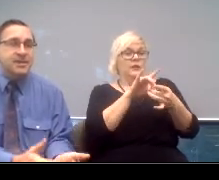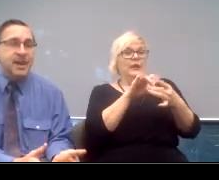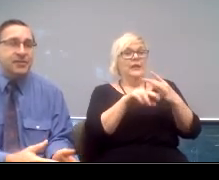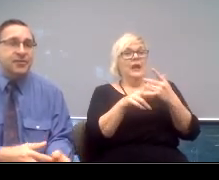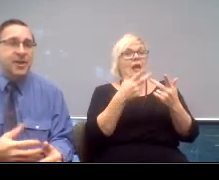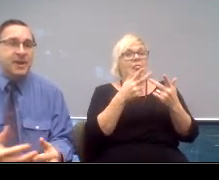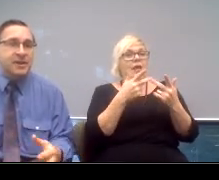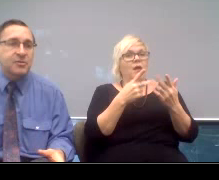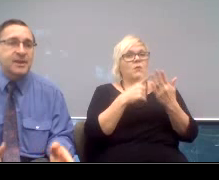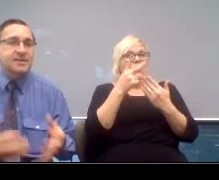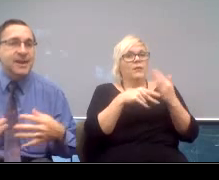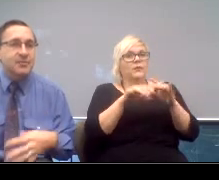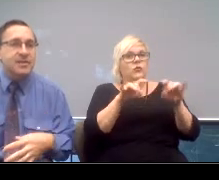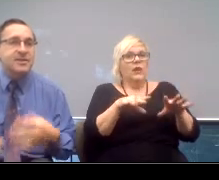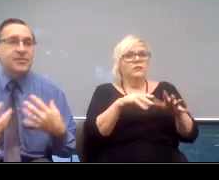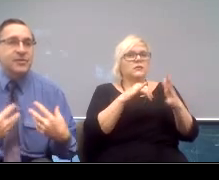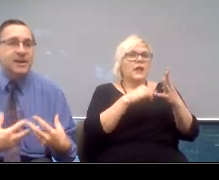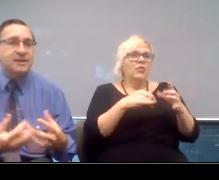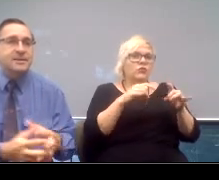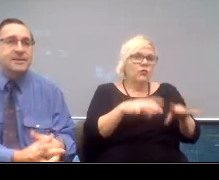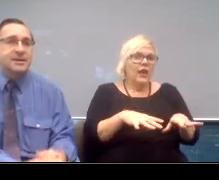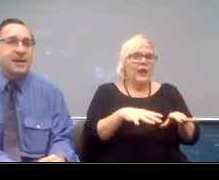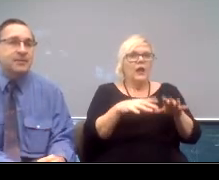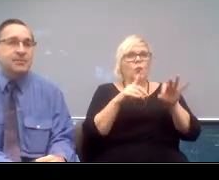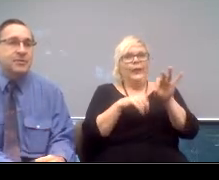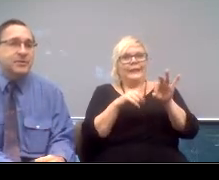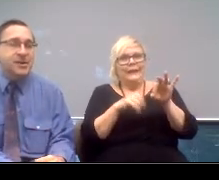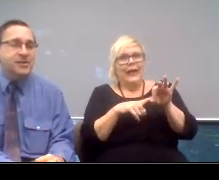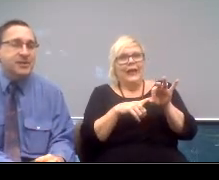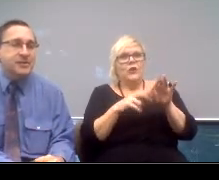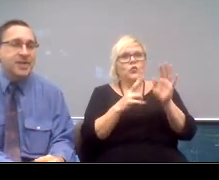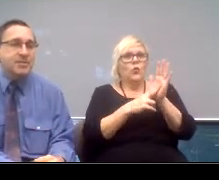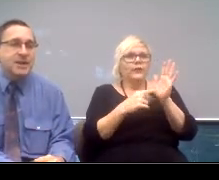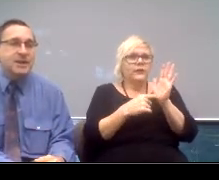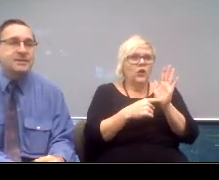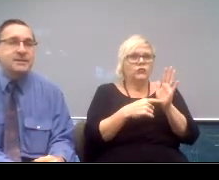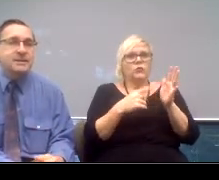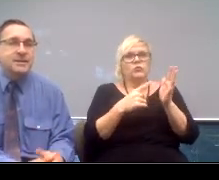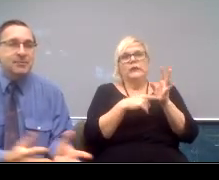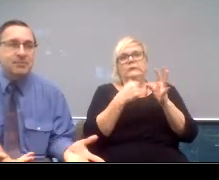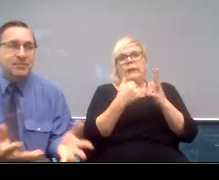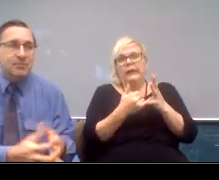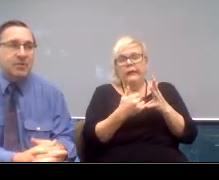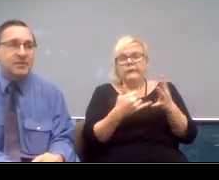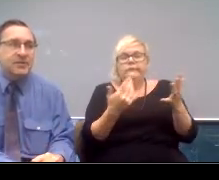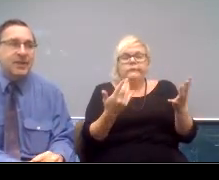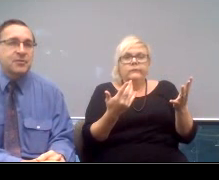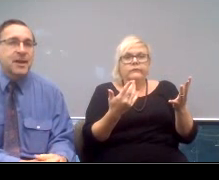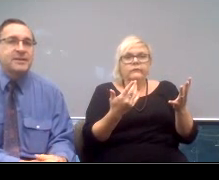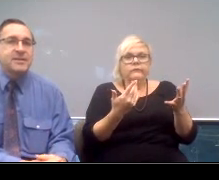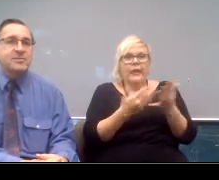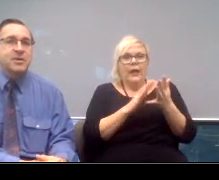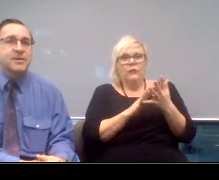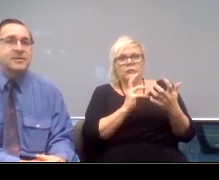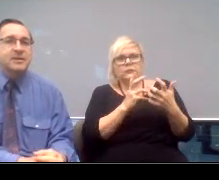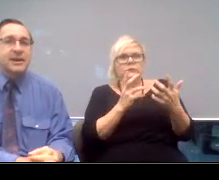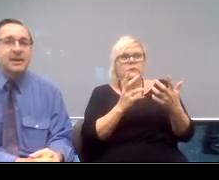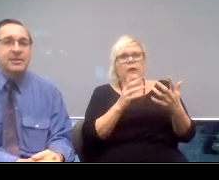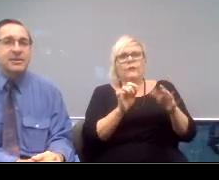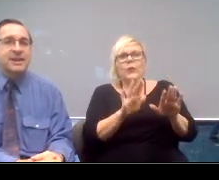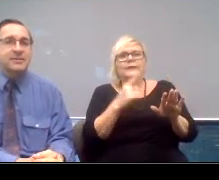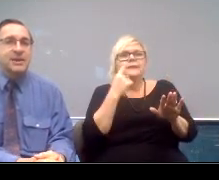it's in South Australia, Queensland, Western Australia, Northern Territory or Tasmania, we'll just have to wait at this point,